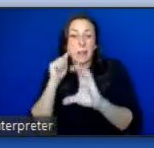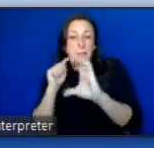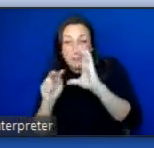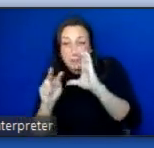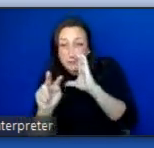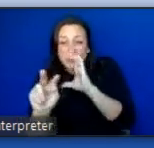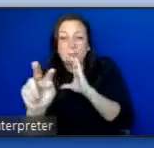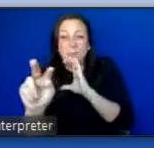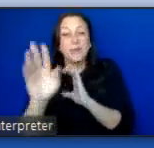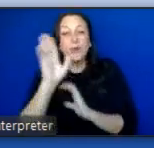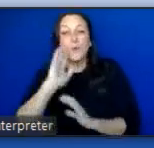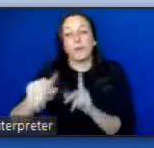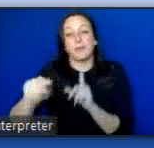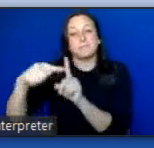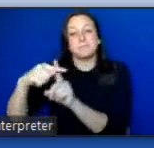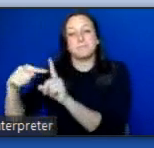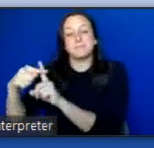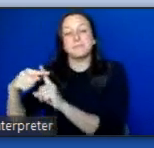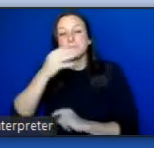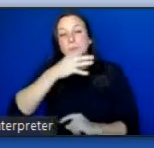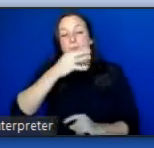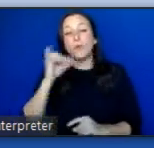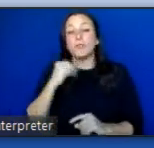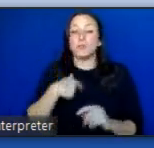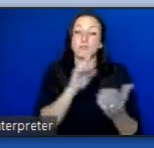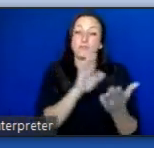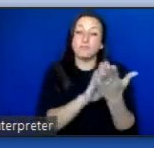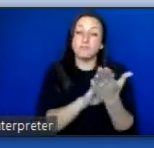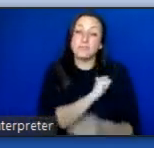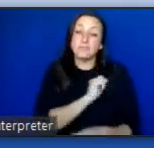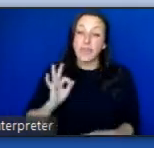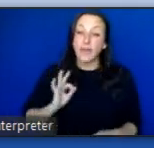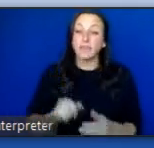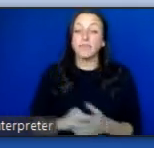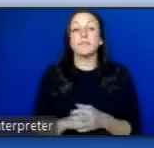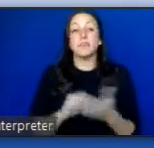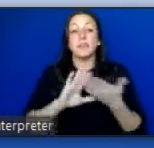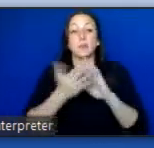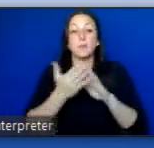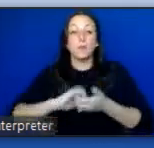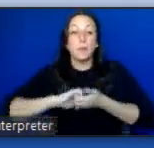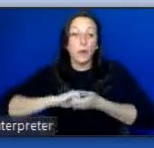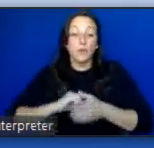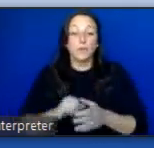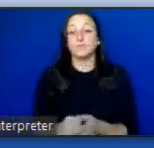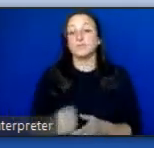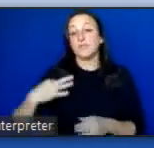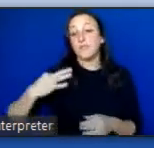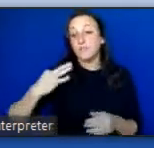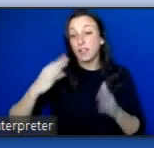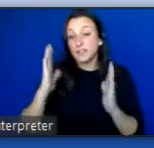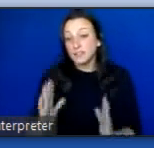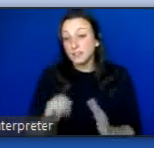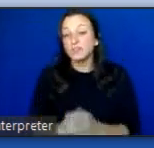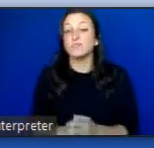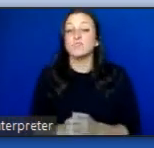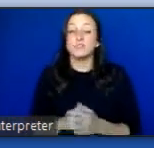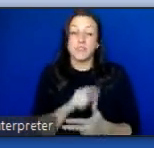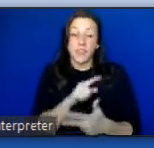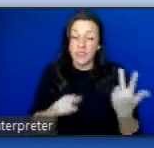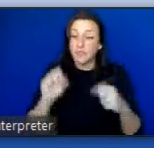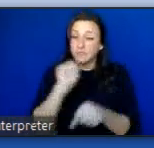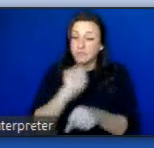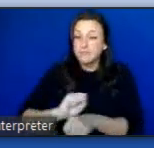And finally, I have to recognize our staff, community partners, and volunteers. They worked long hours